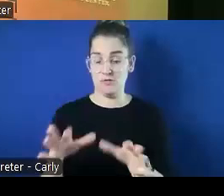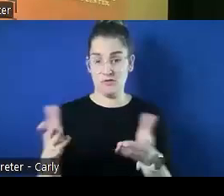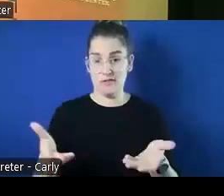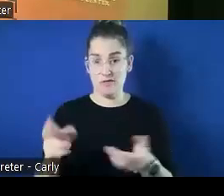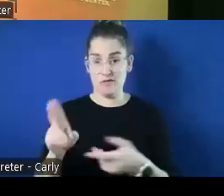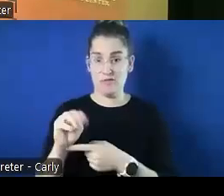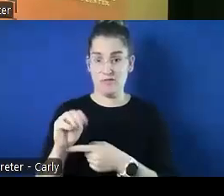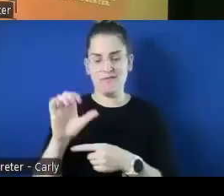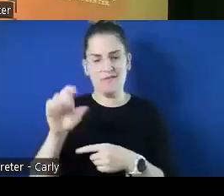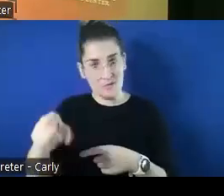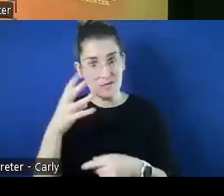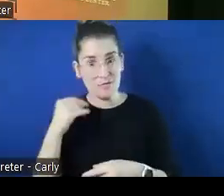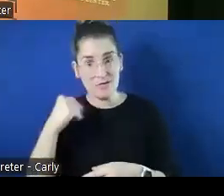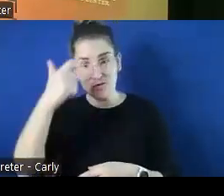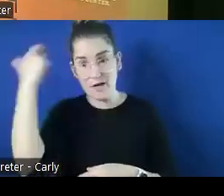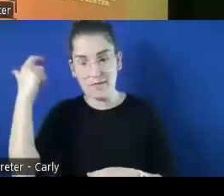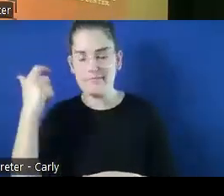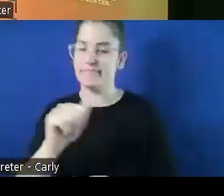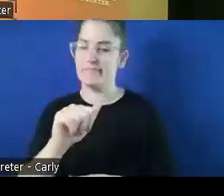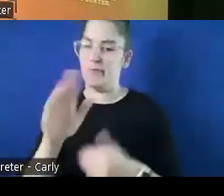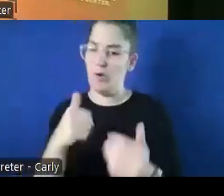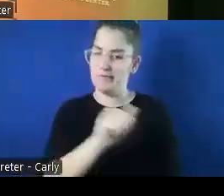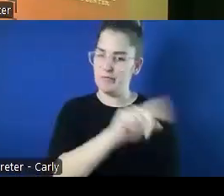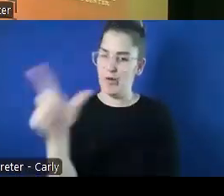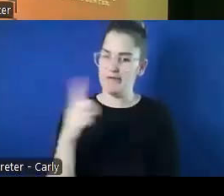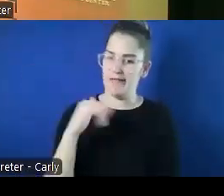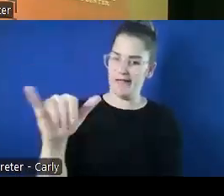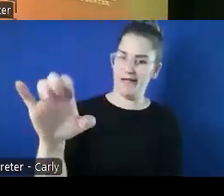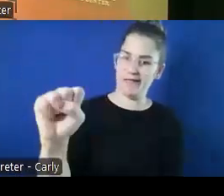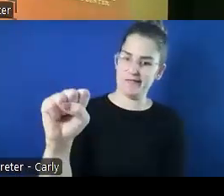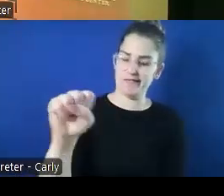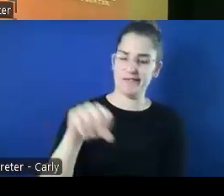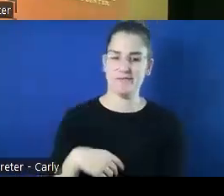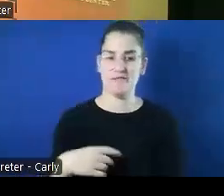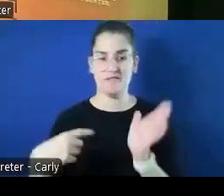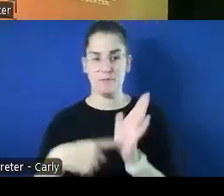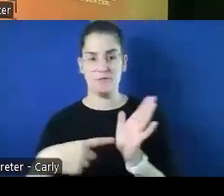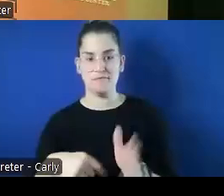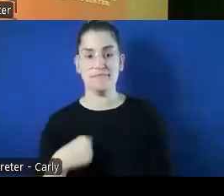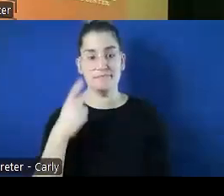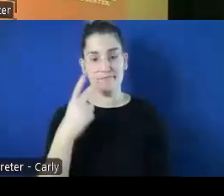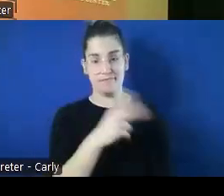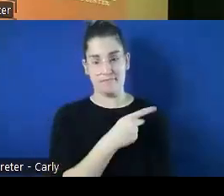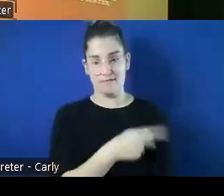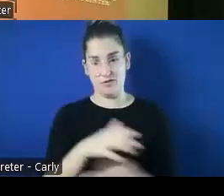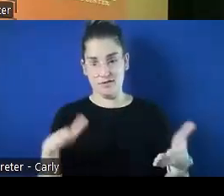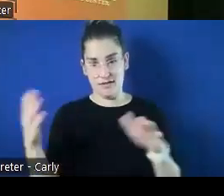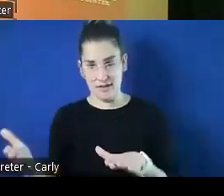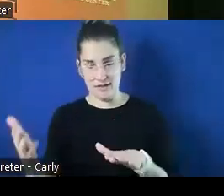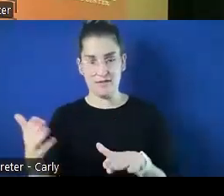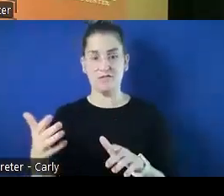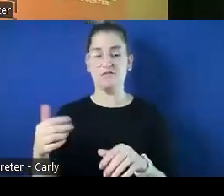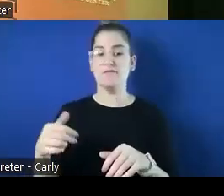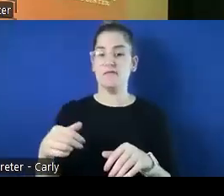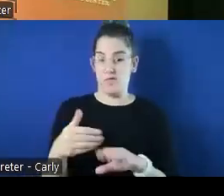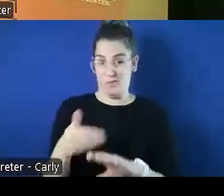ever experienced trauma? Almost all participants said yes. Some examples include seeing a patient die or being with a patient